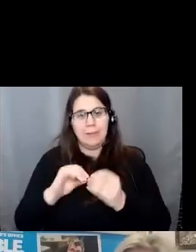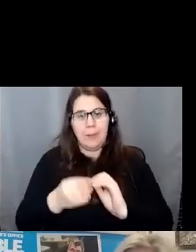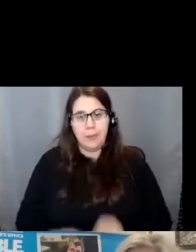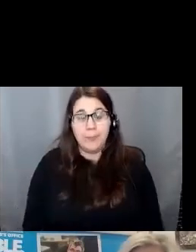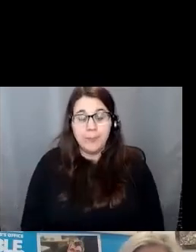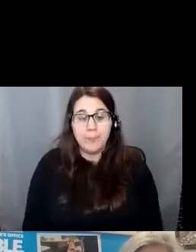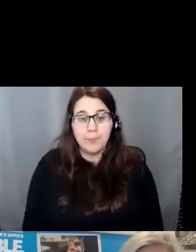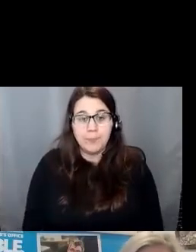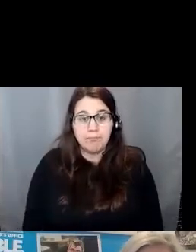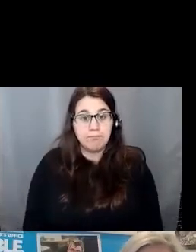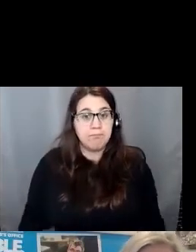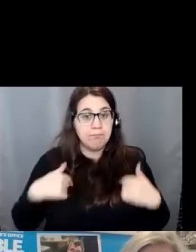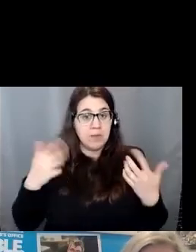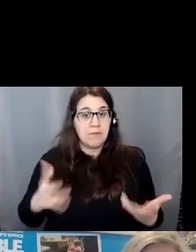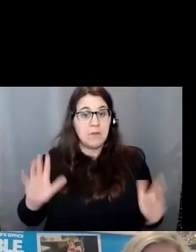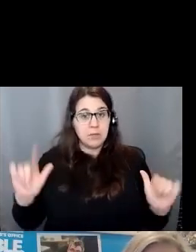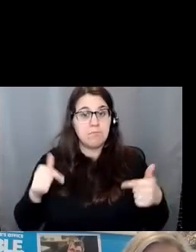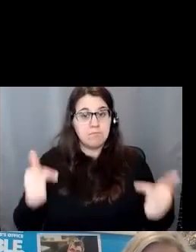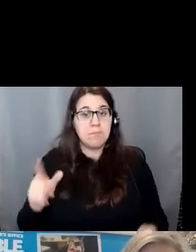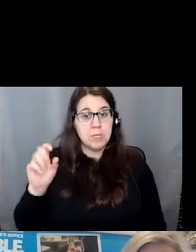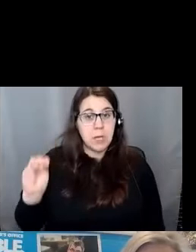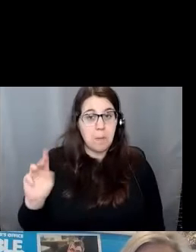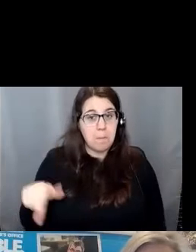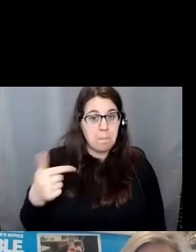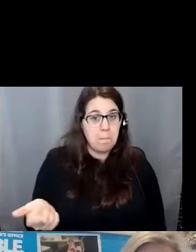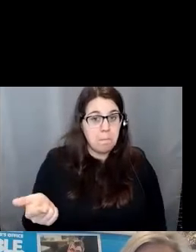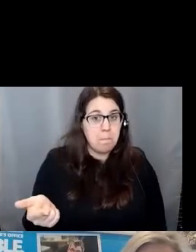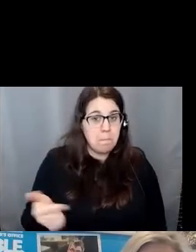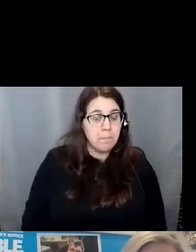Okay, Tom, I will turn it over to you